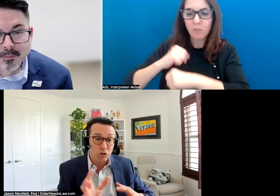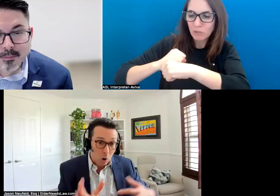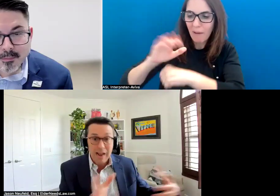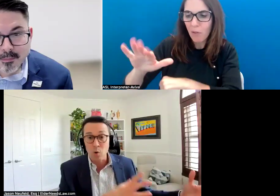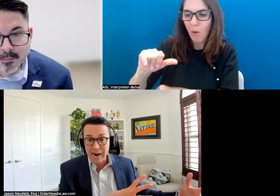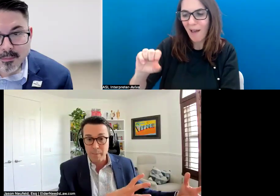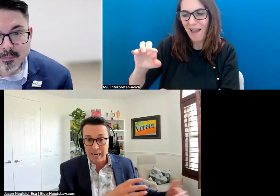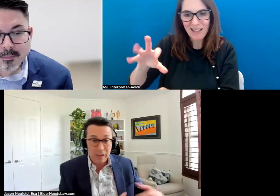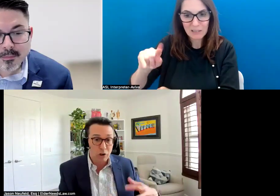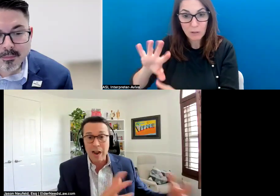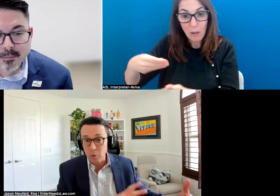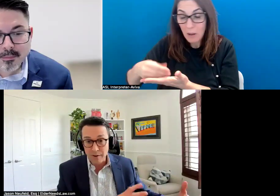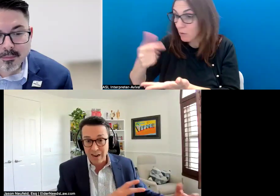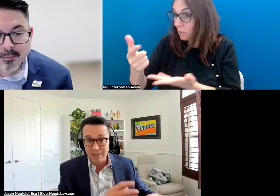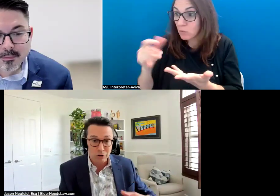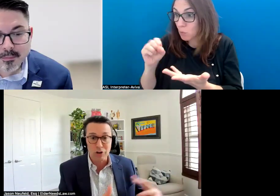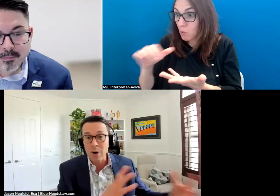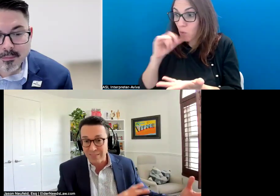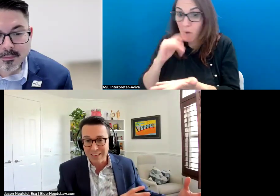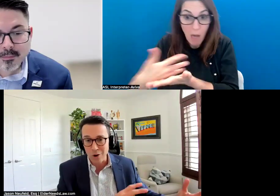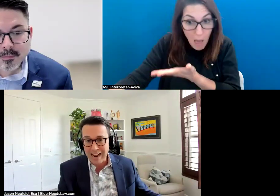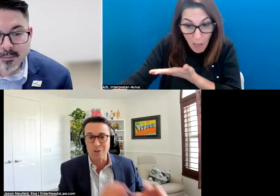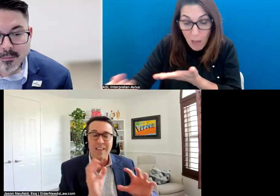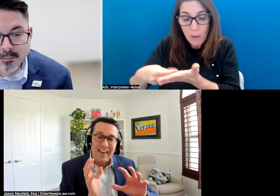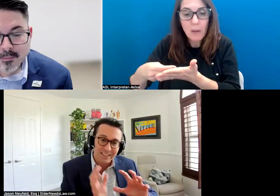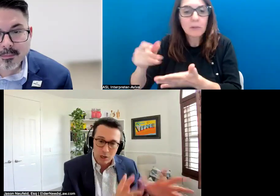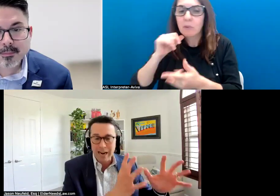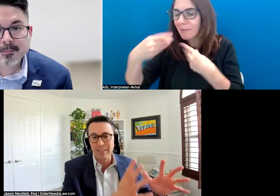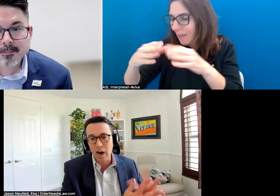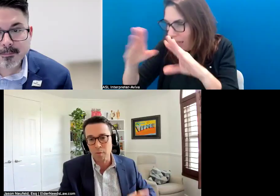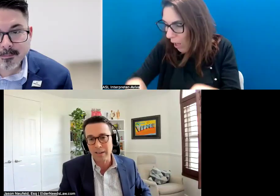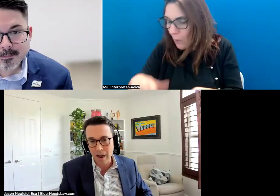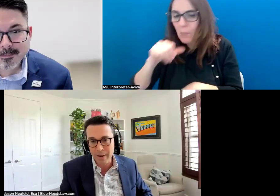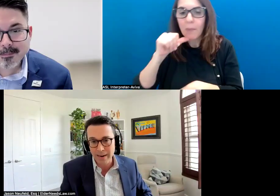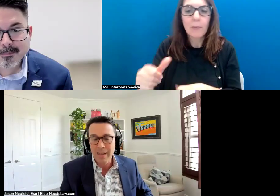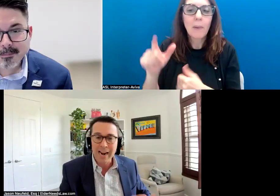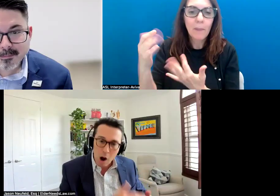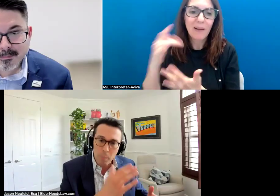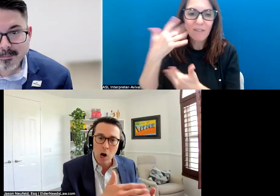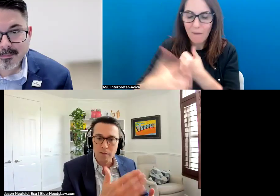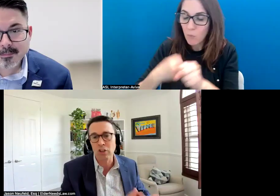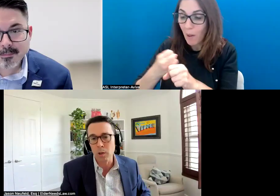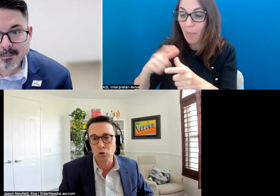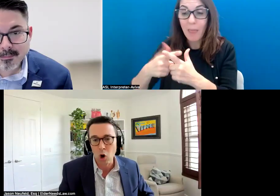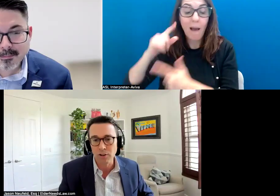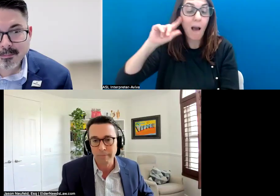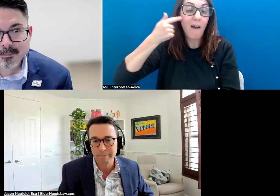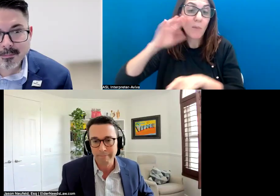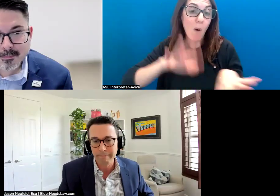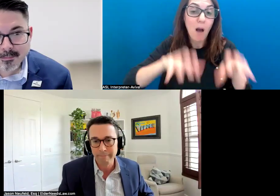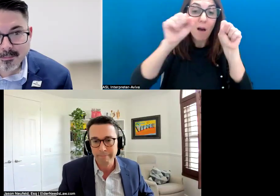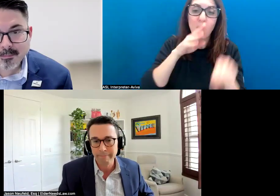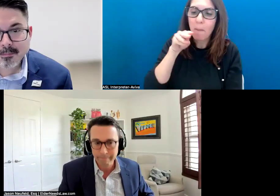that they don't have to run out of money. They don't have to wait 5 years. They don't have to sell their house, and they can still get the government to come in and help cover some of those costs.